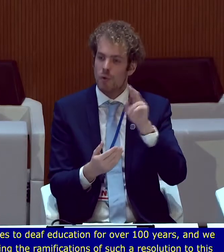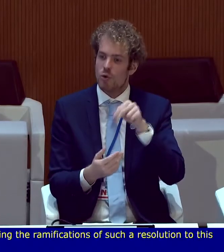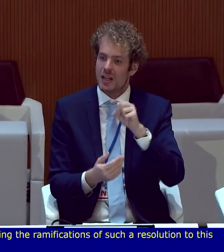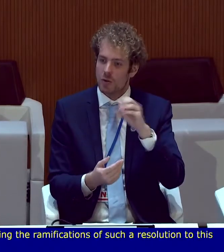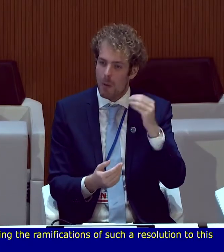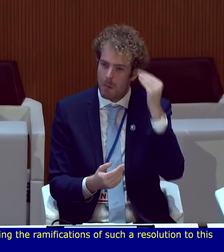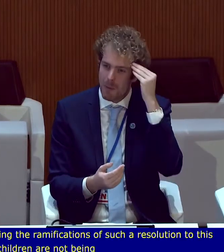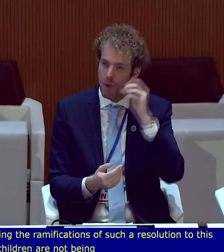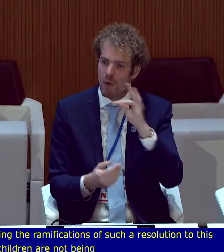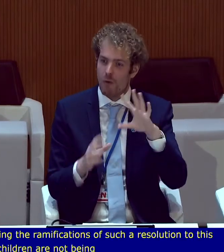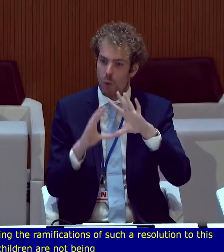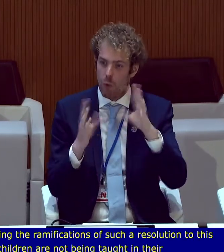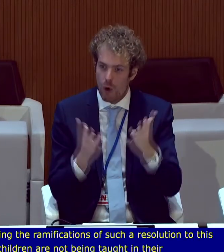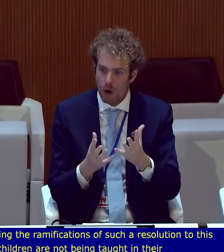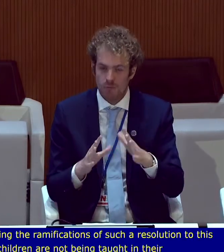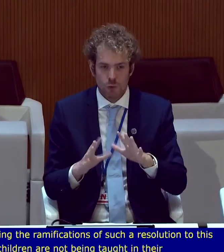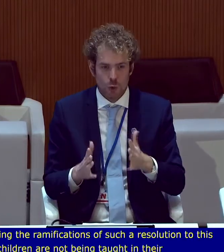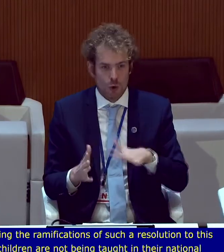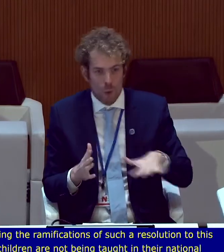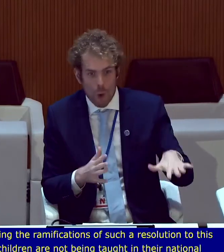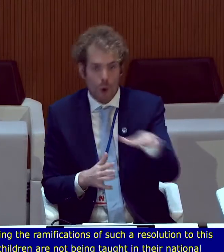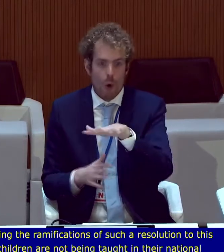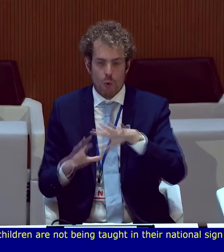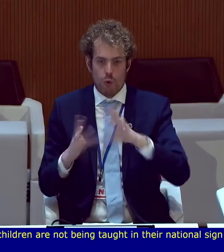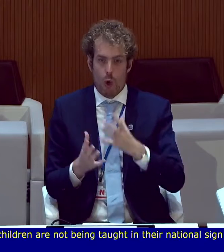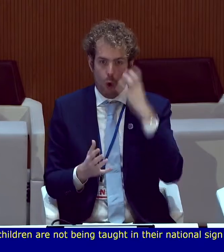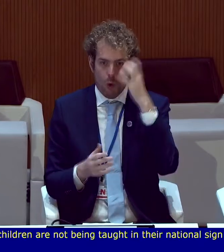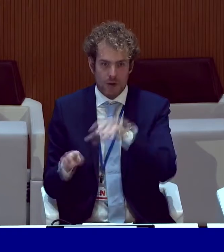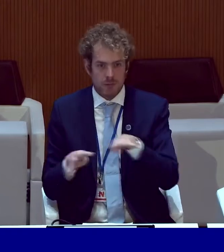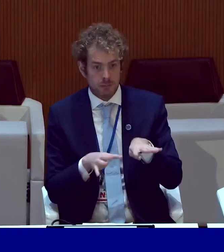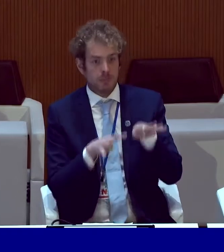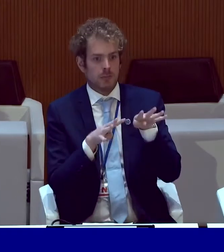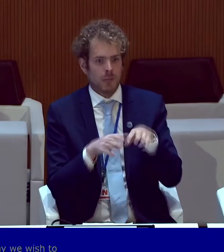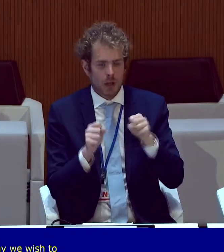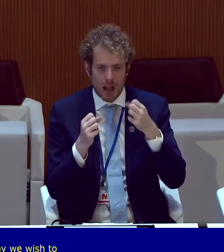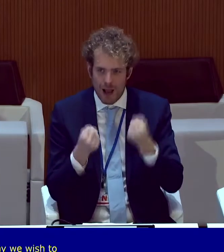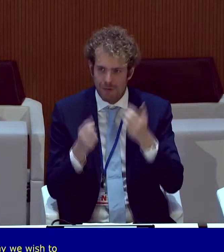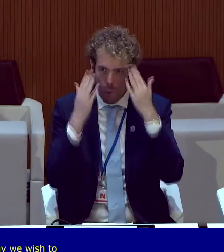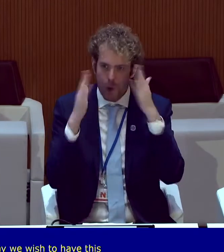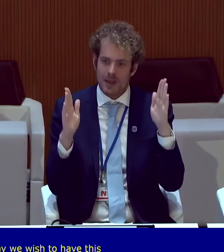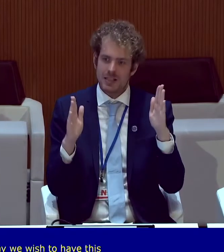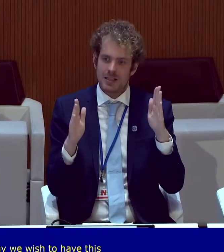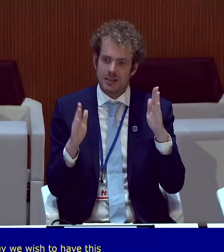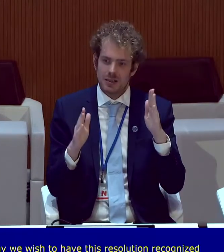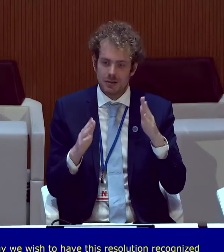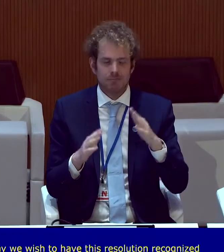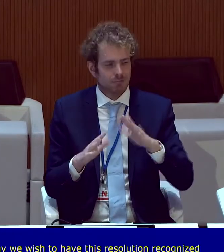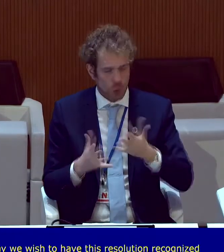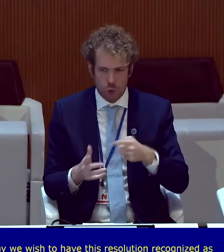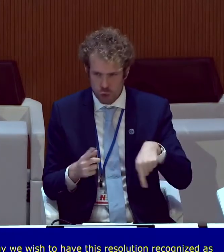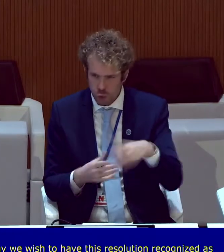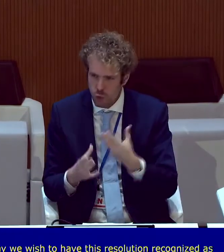languages. This is why we wish to have this resolution recognized as part of UNESCO Memory of the World, to shed light on